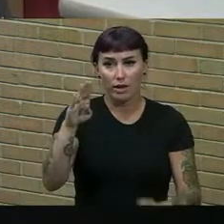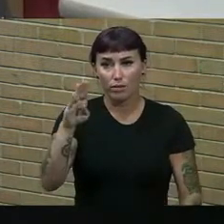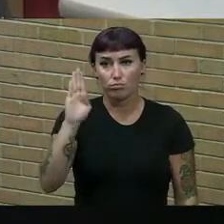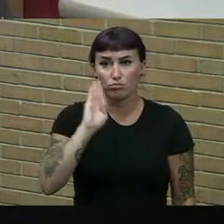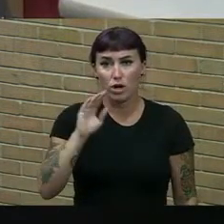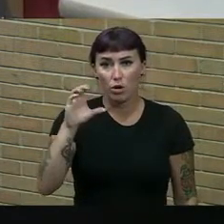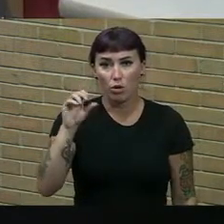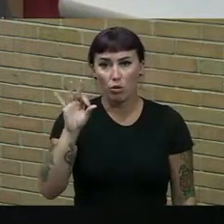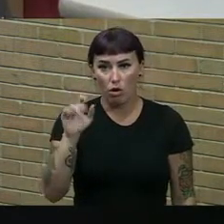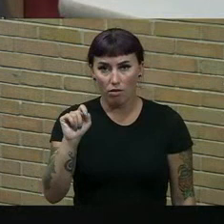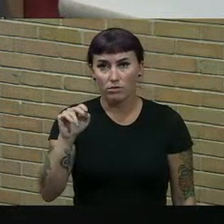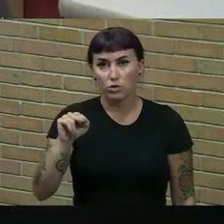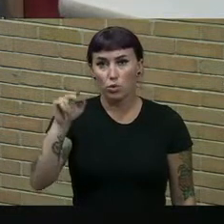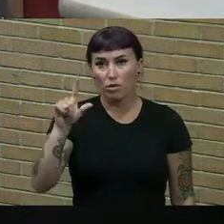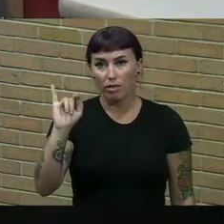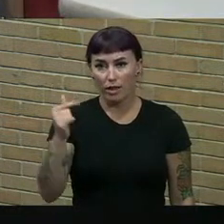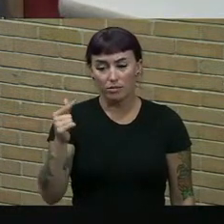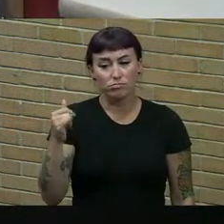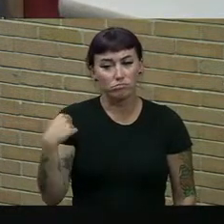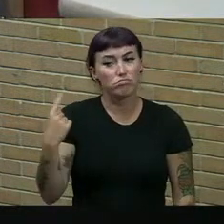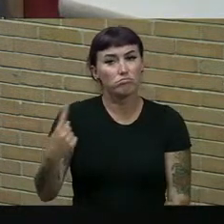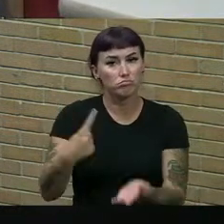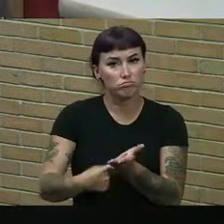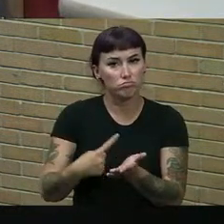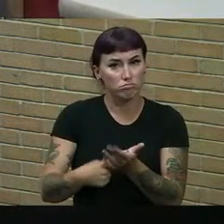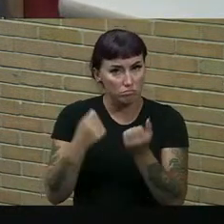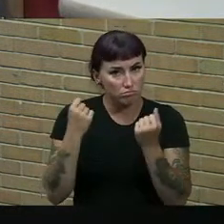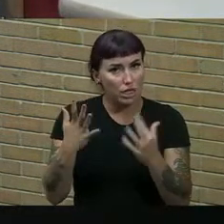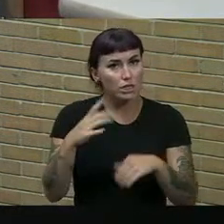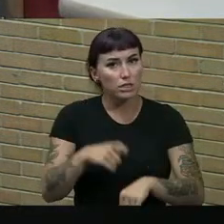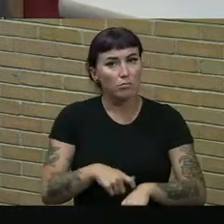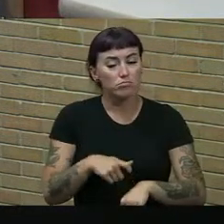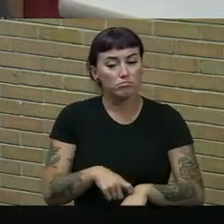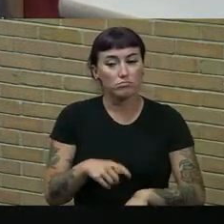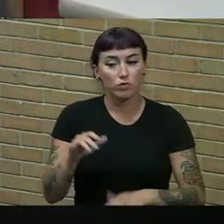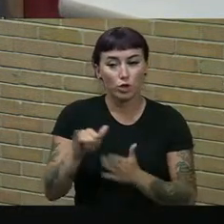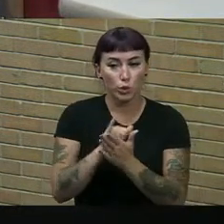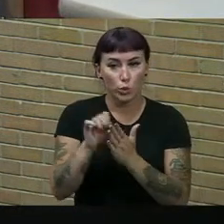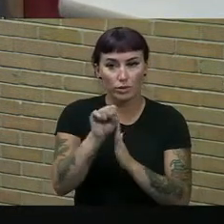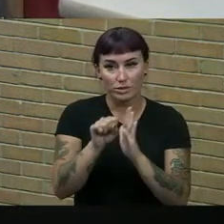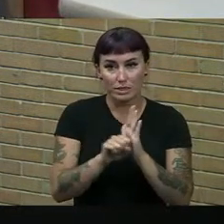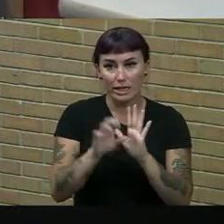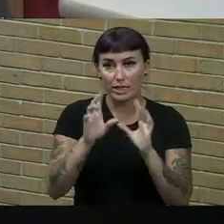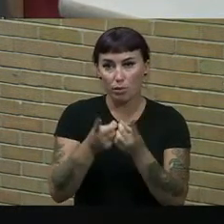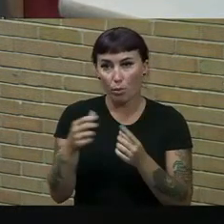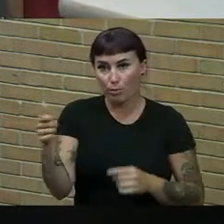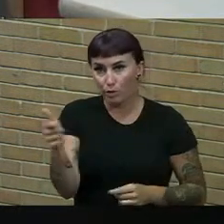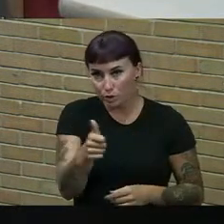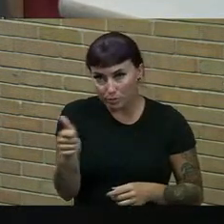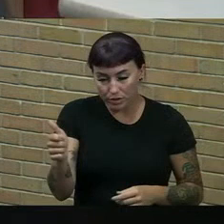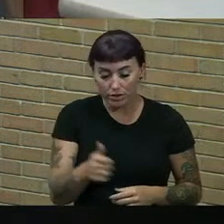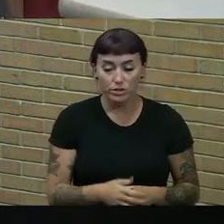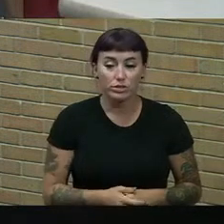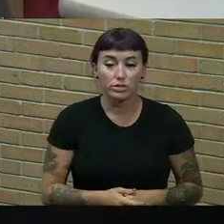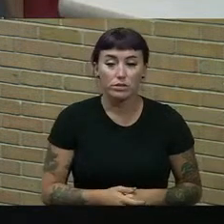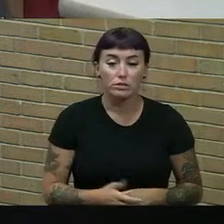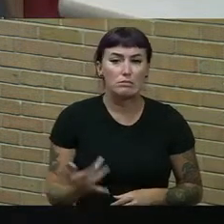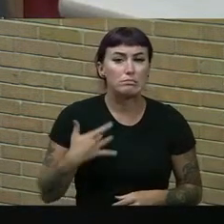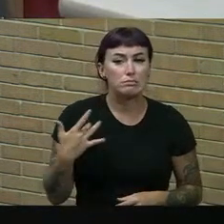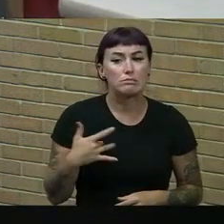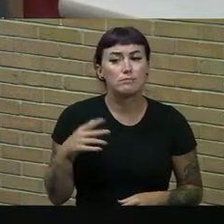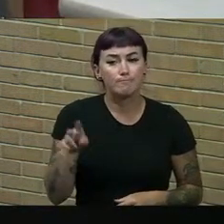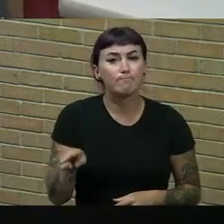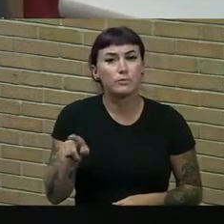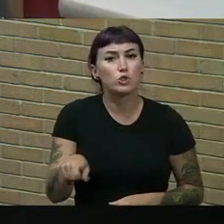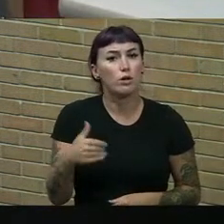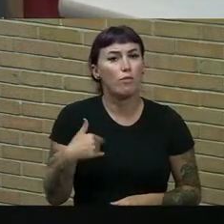Landing. That has been under discussion many times with the New York State Department of Transportation. Our feeling is they ought